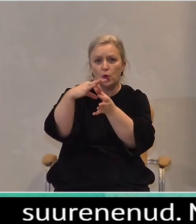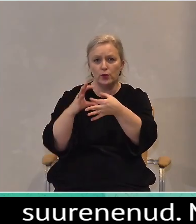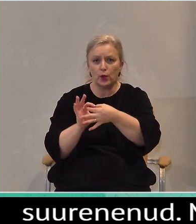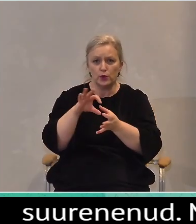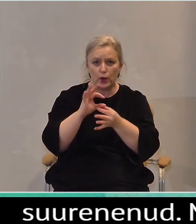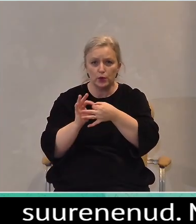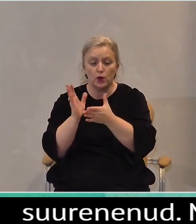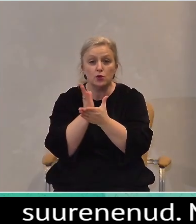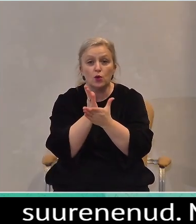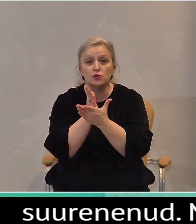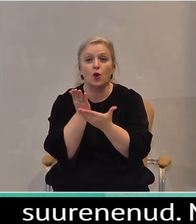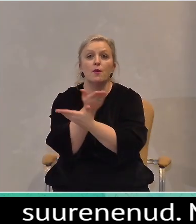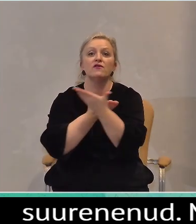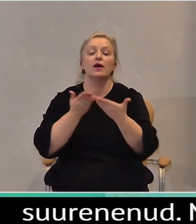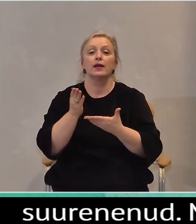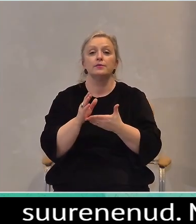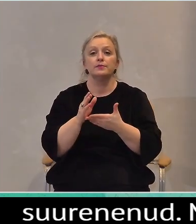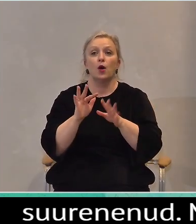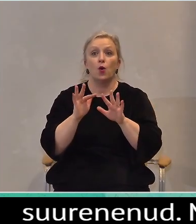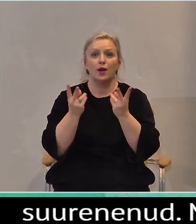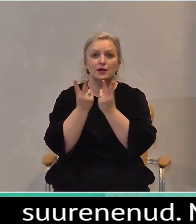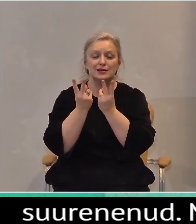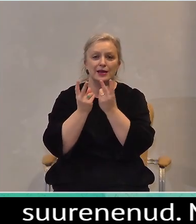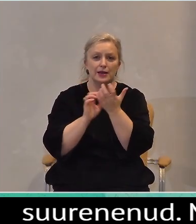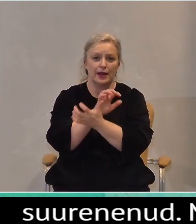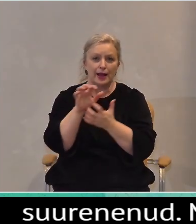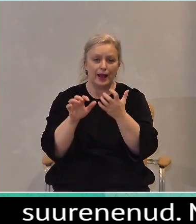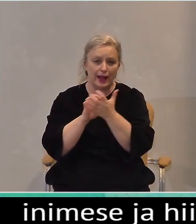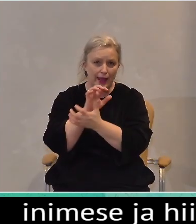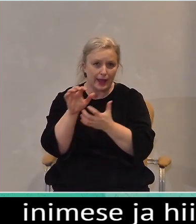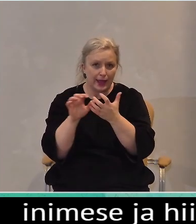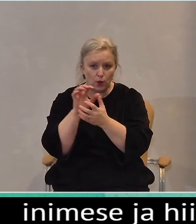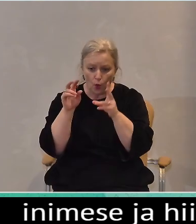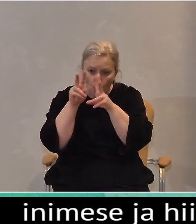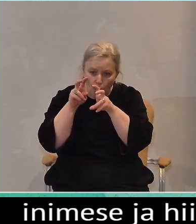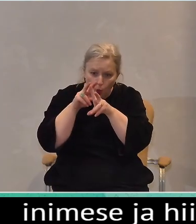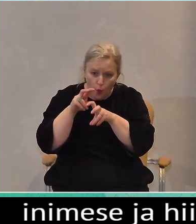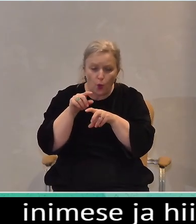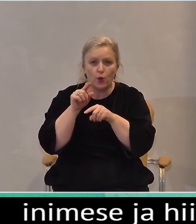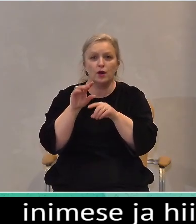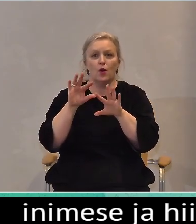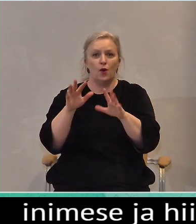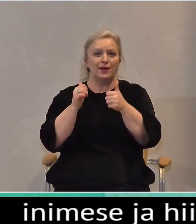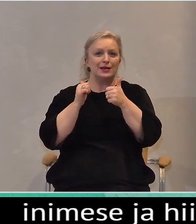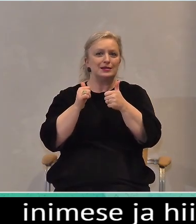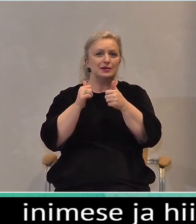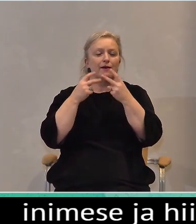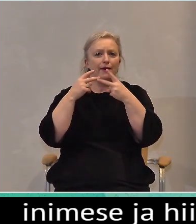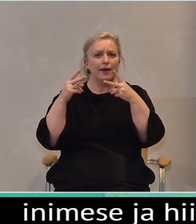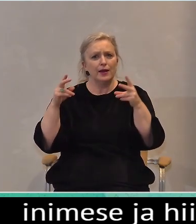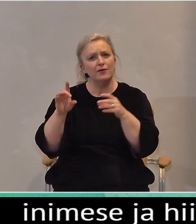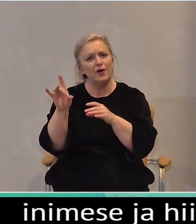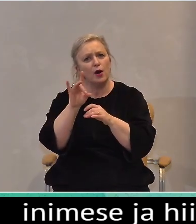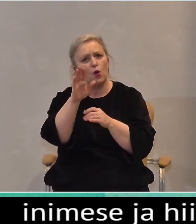cell type has its own function. They are interconnected. And in order to research